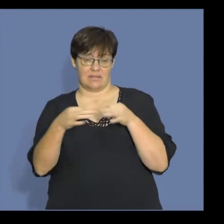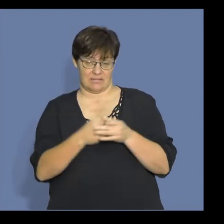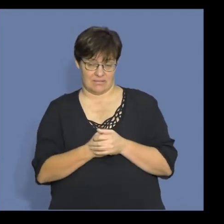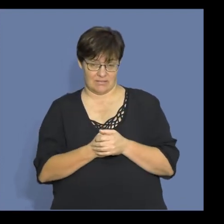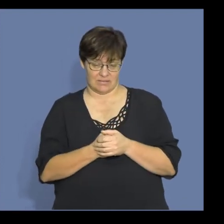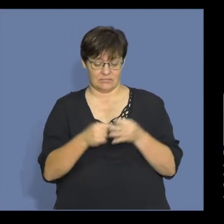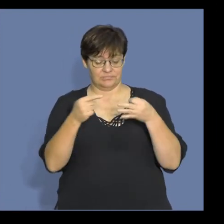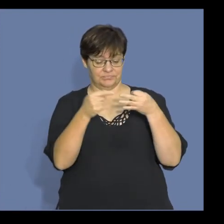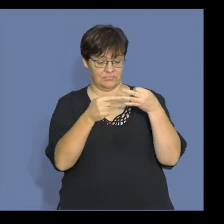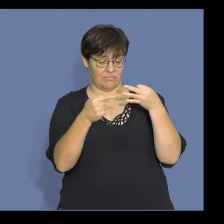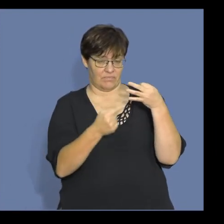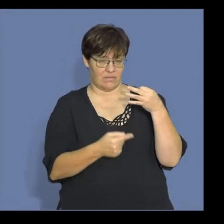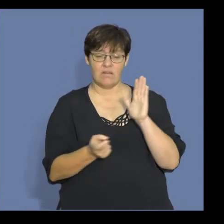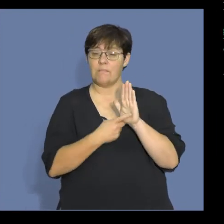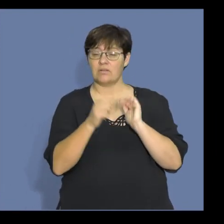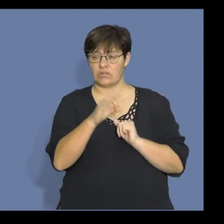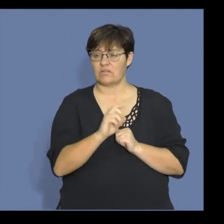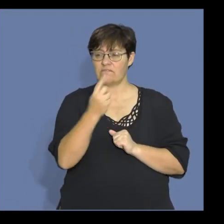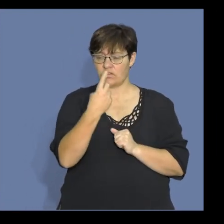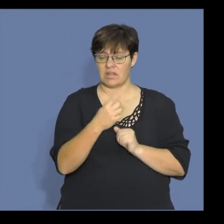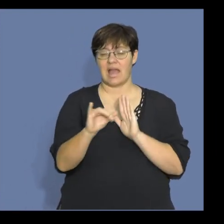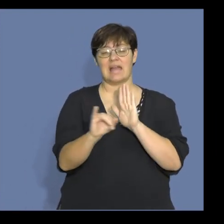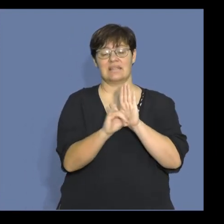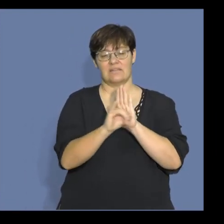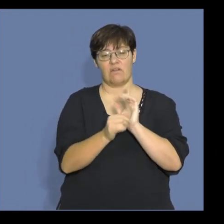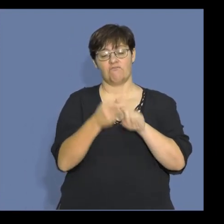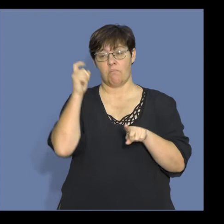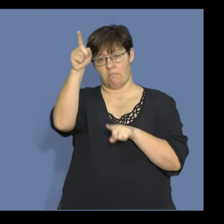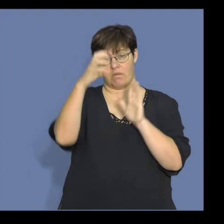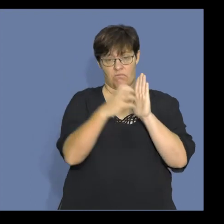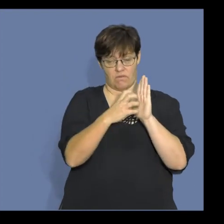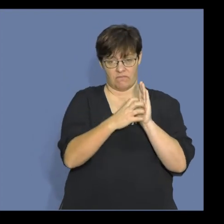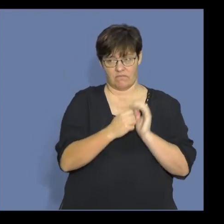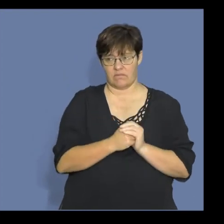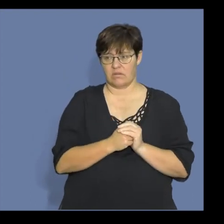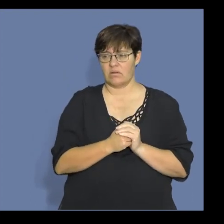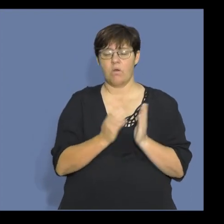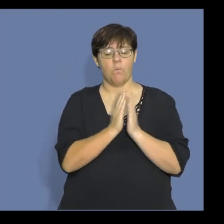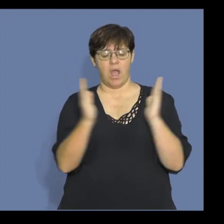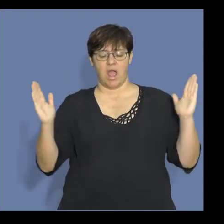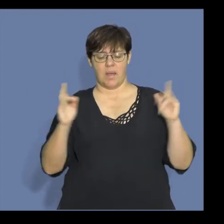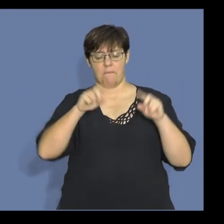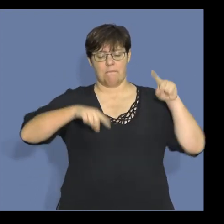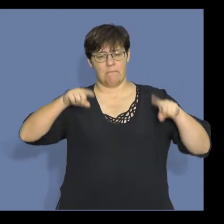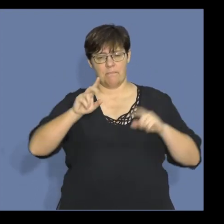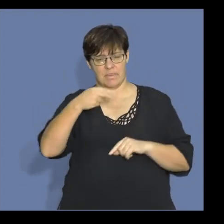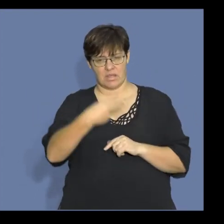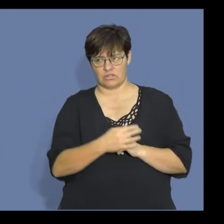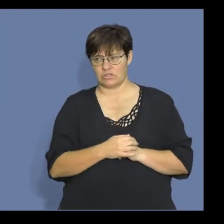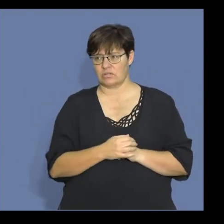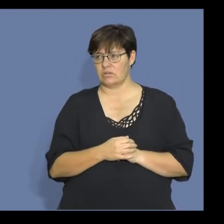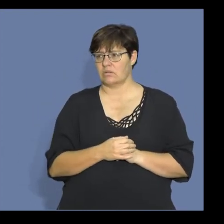explanation. For 3 marks, the first mark is identifying from the graph. The widest range of pH